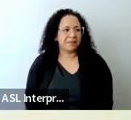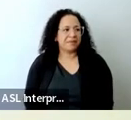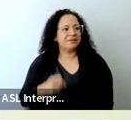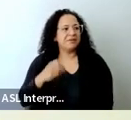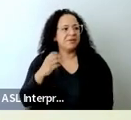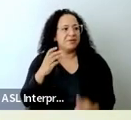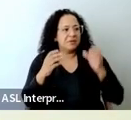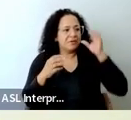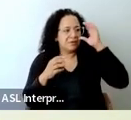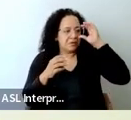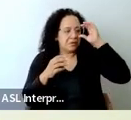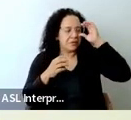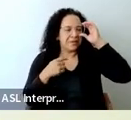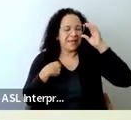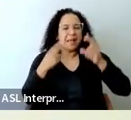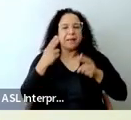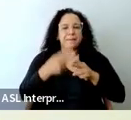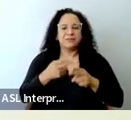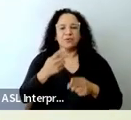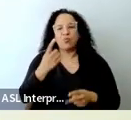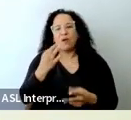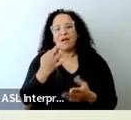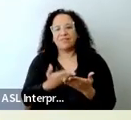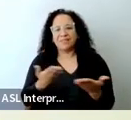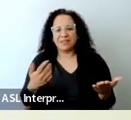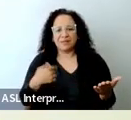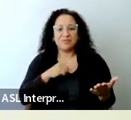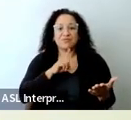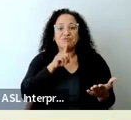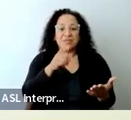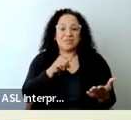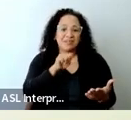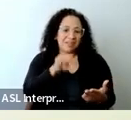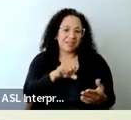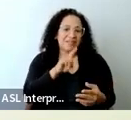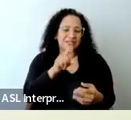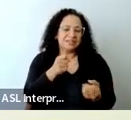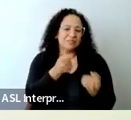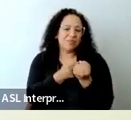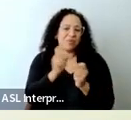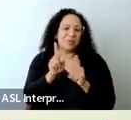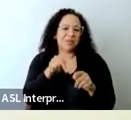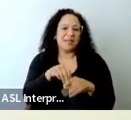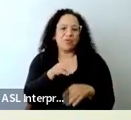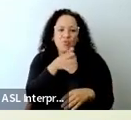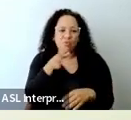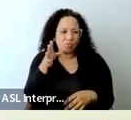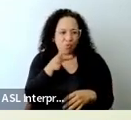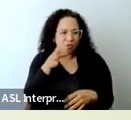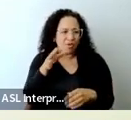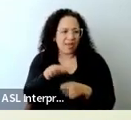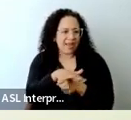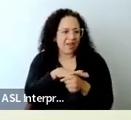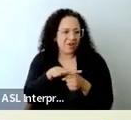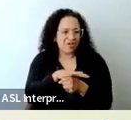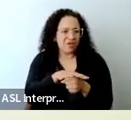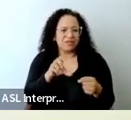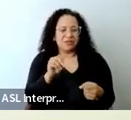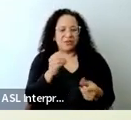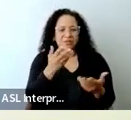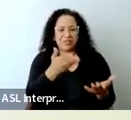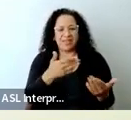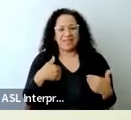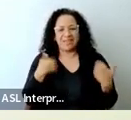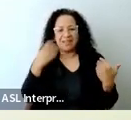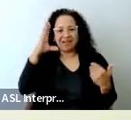So I mentioned that one of the things we really like is supporting people in rural areas. So this